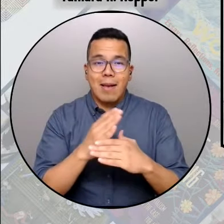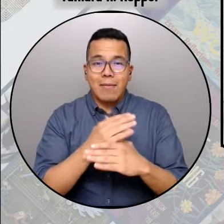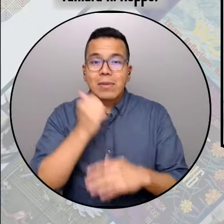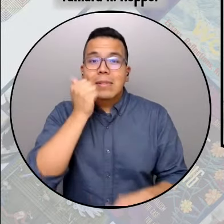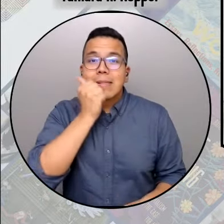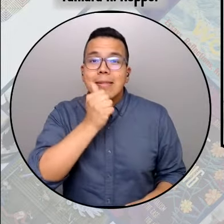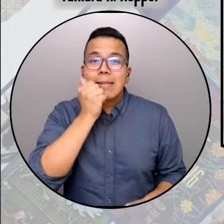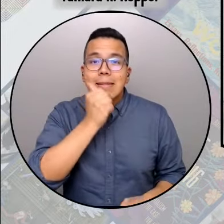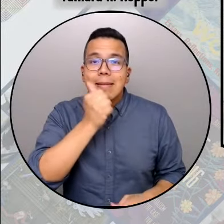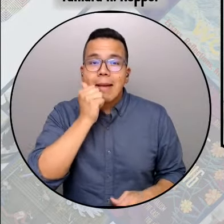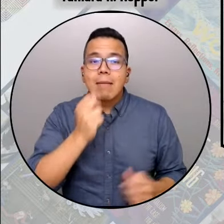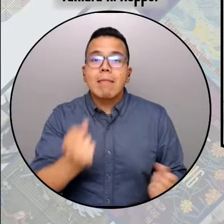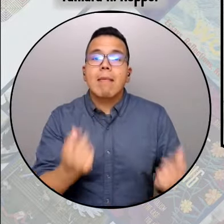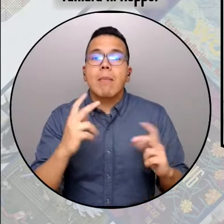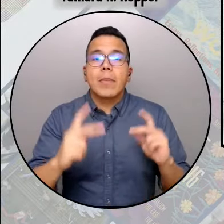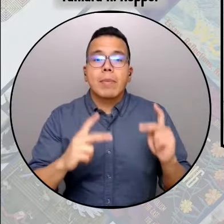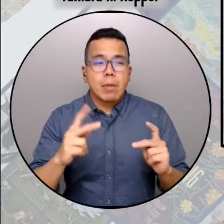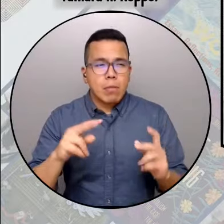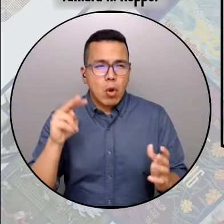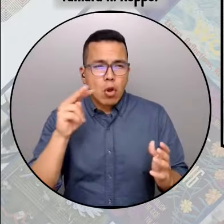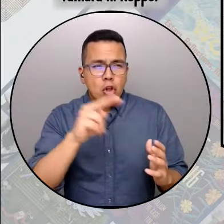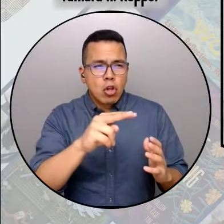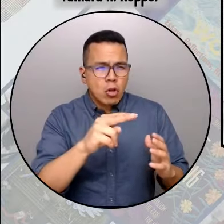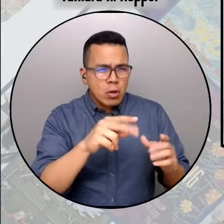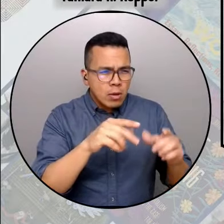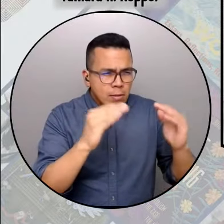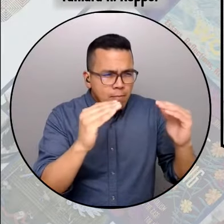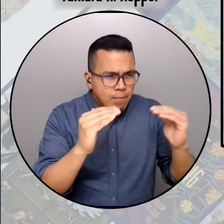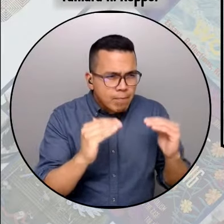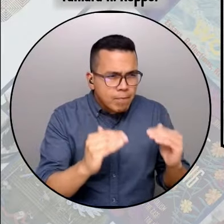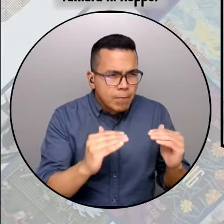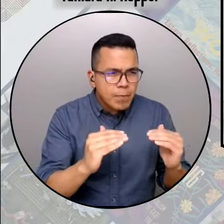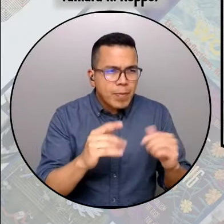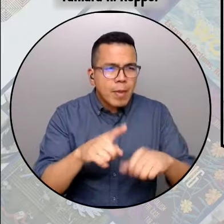we look at length of stay,